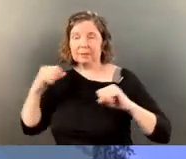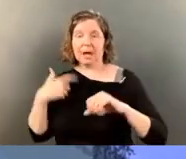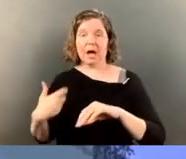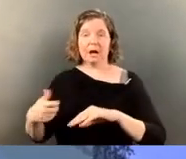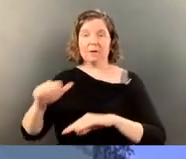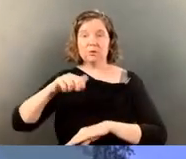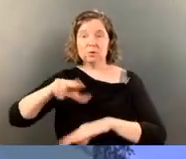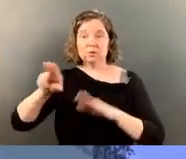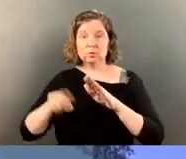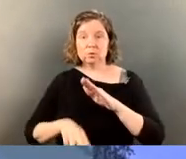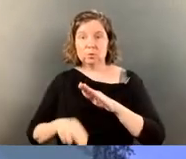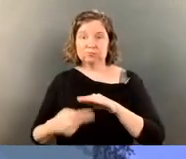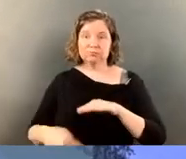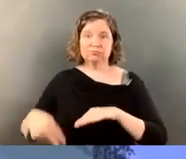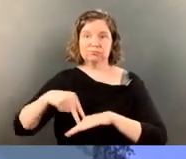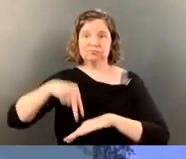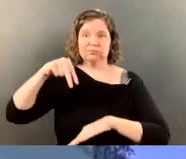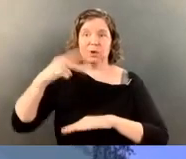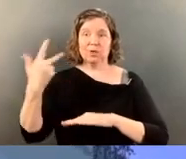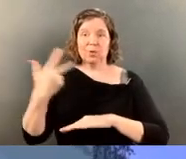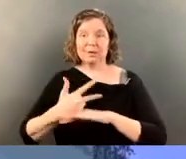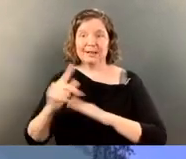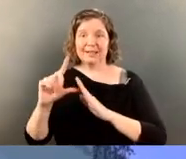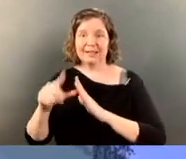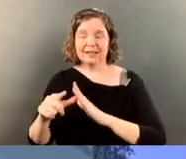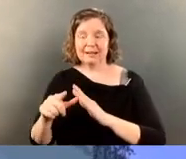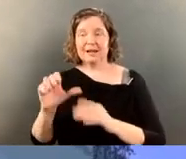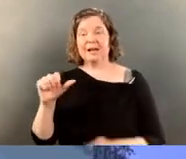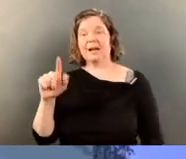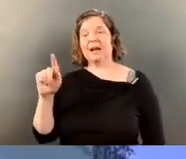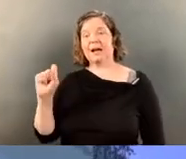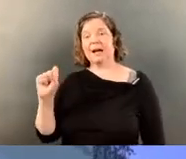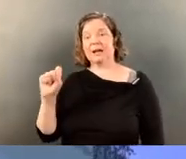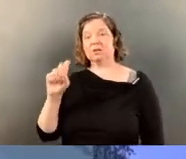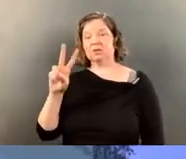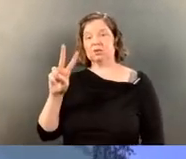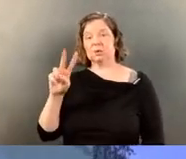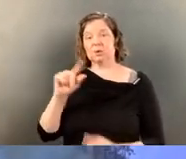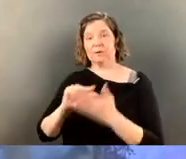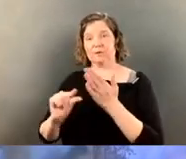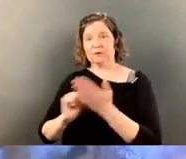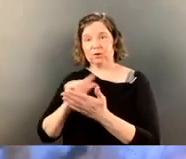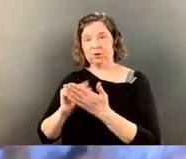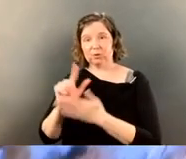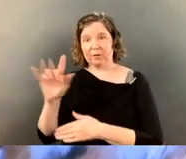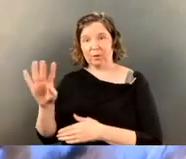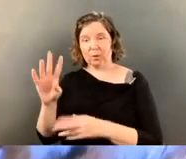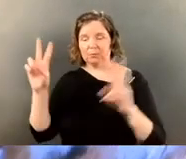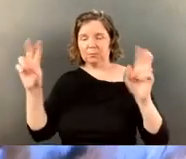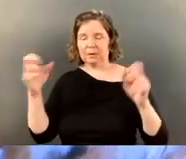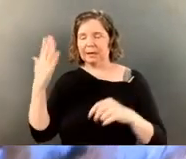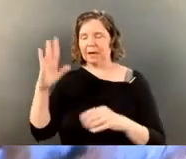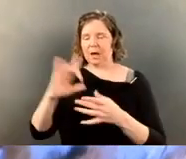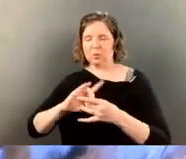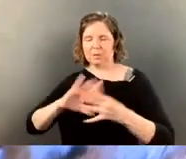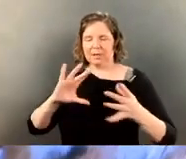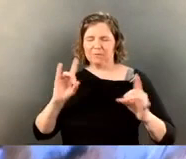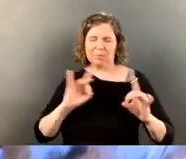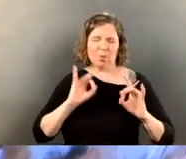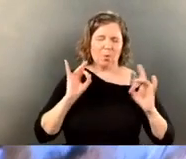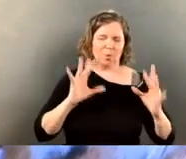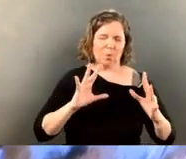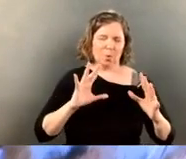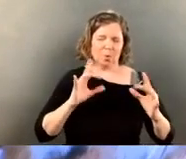tomb 3 days after he died. This is Acts chapter 2, verse 24. It says, "But God released him from the horrors of